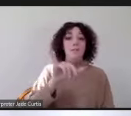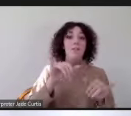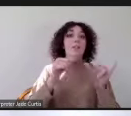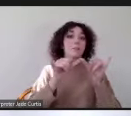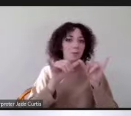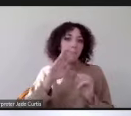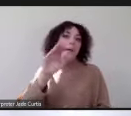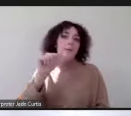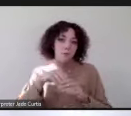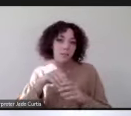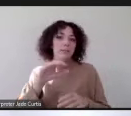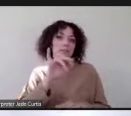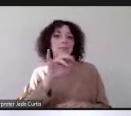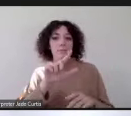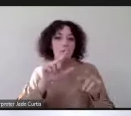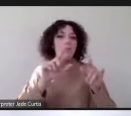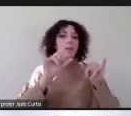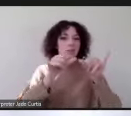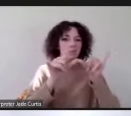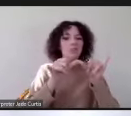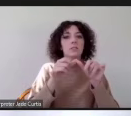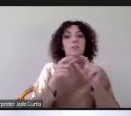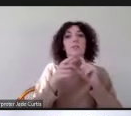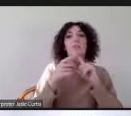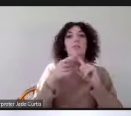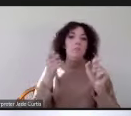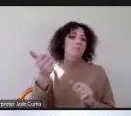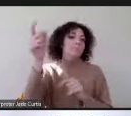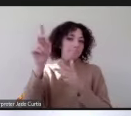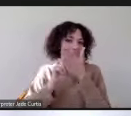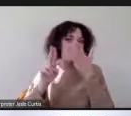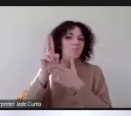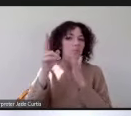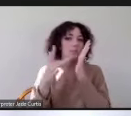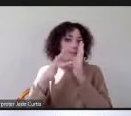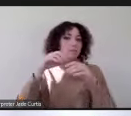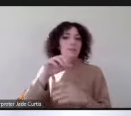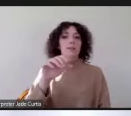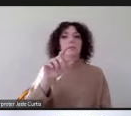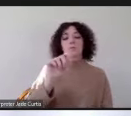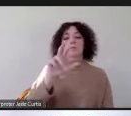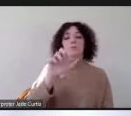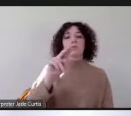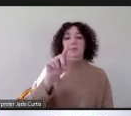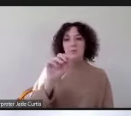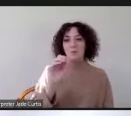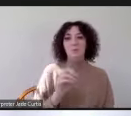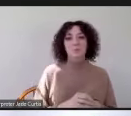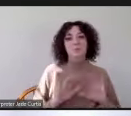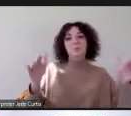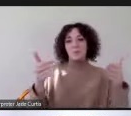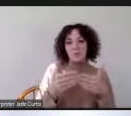civil engineering from Amir Kabir University of Technology in Tehran. Welcome.